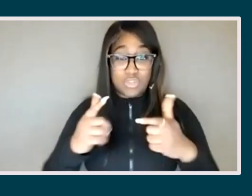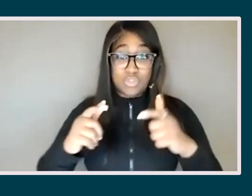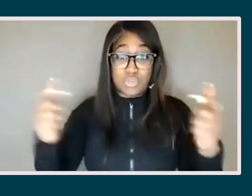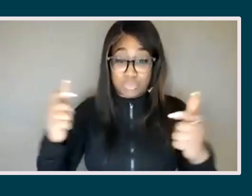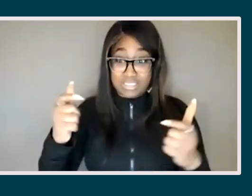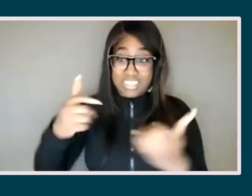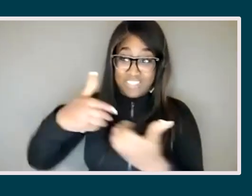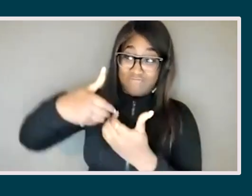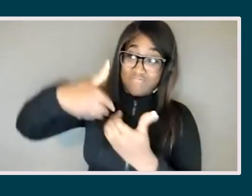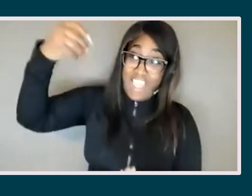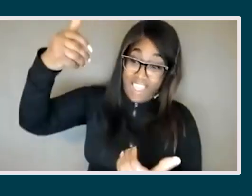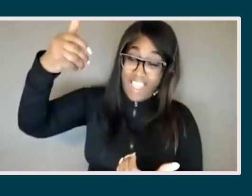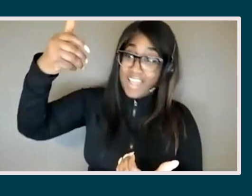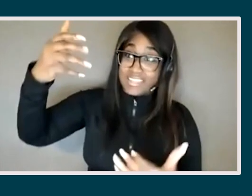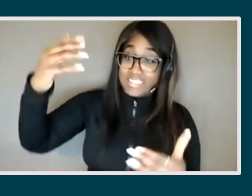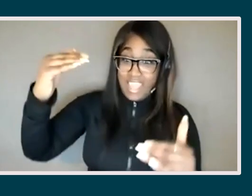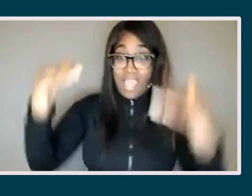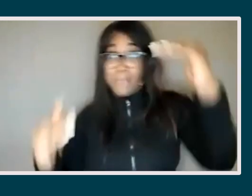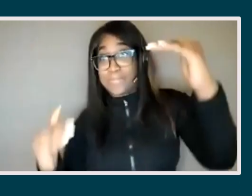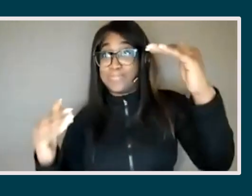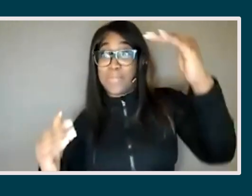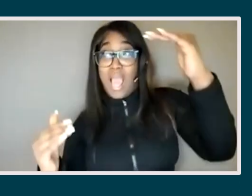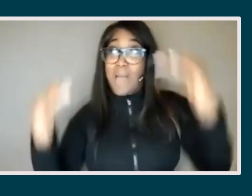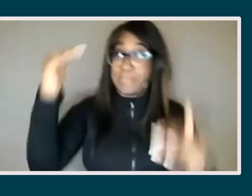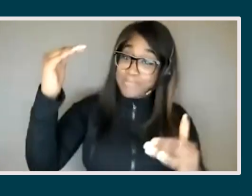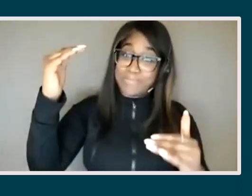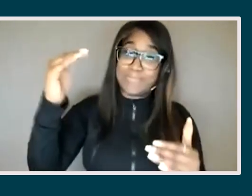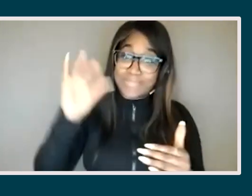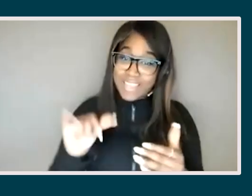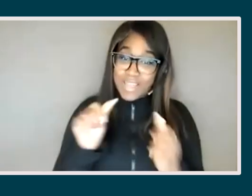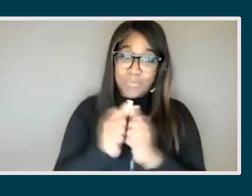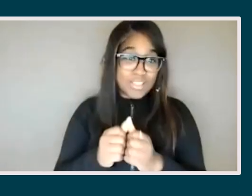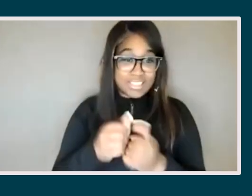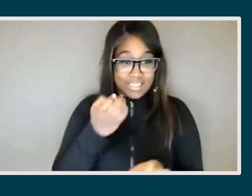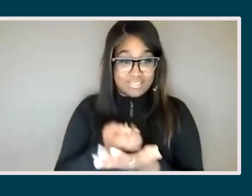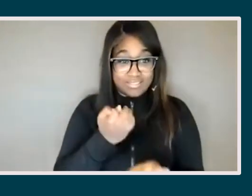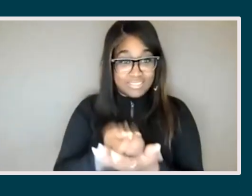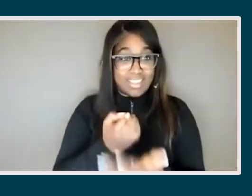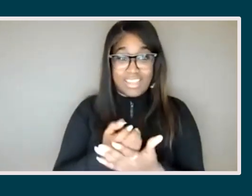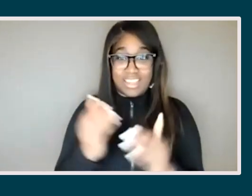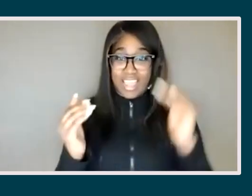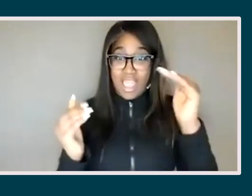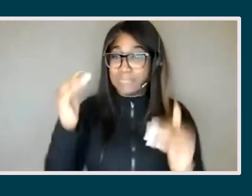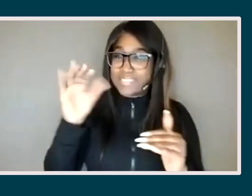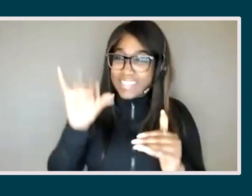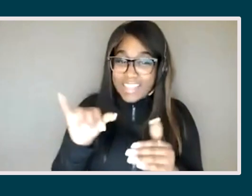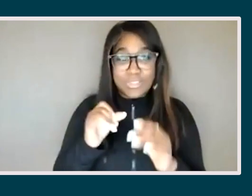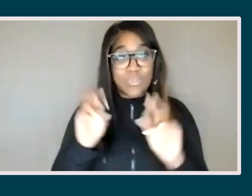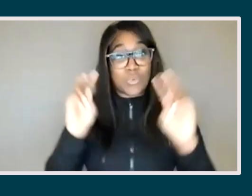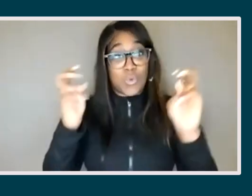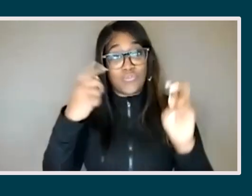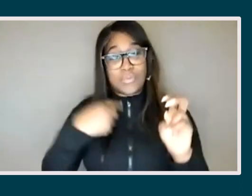and huge inequity, and just financial inequality. And so it's basically, that quote to me says